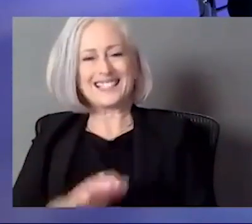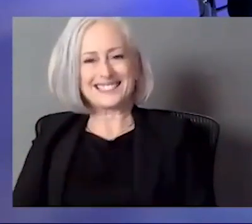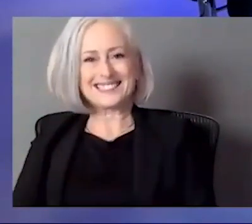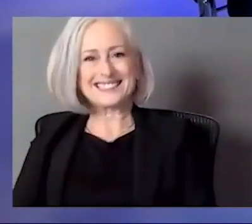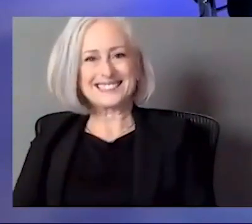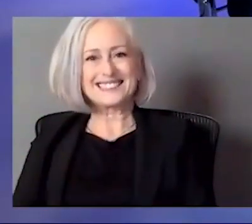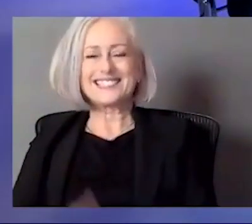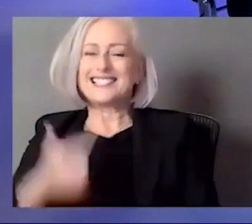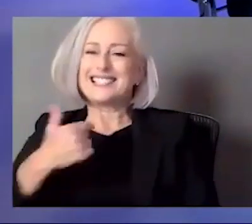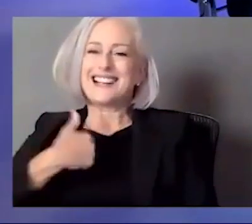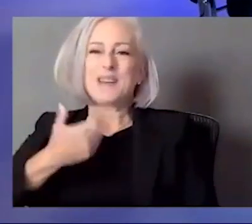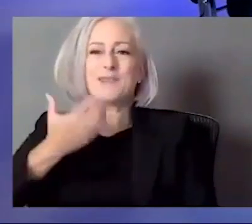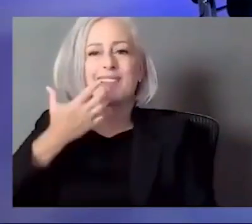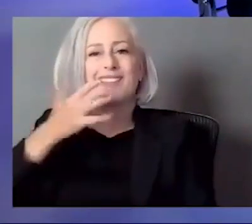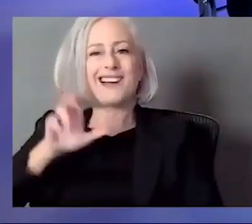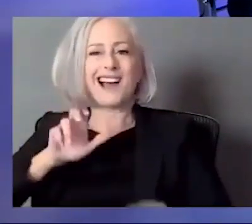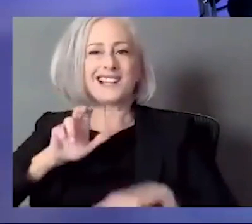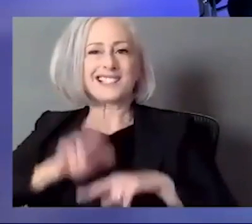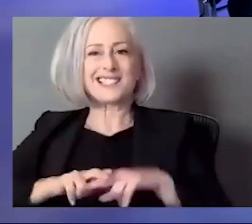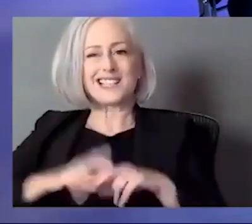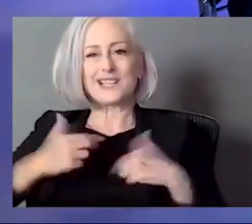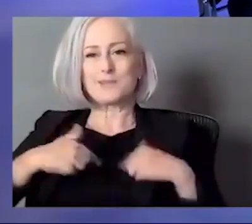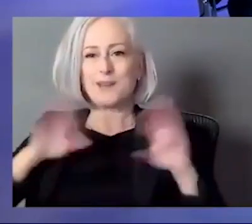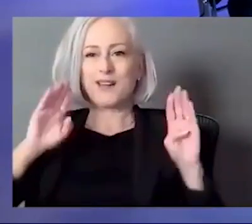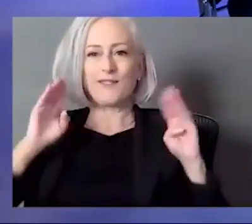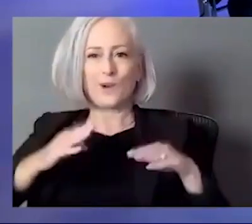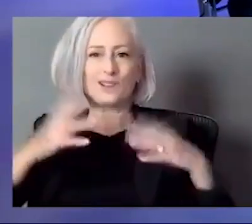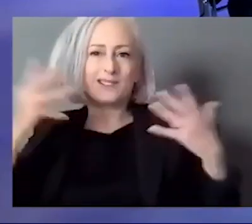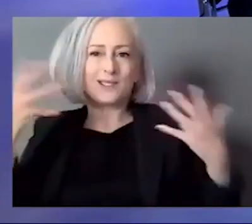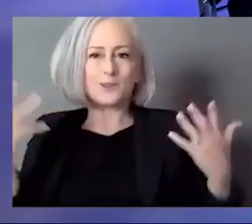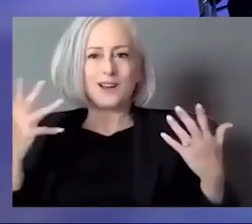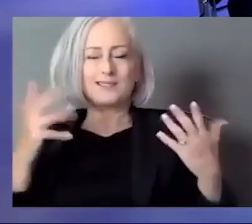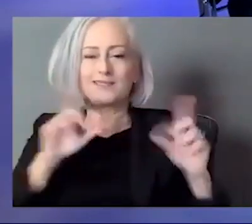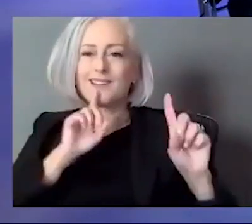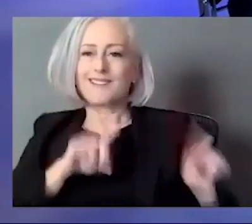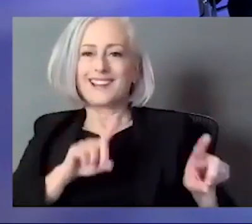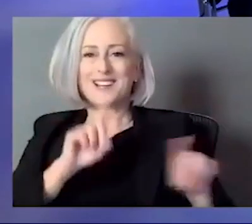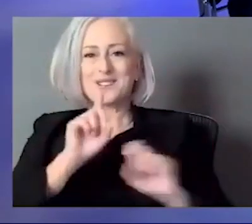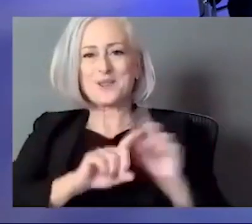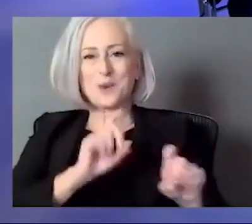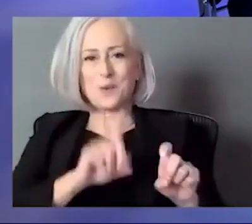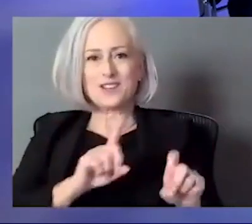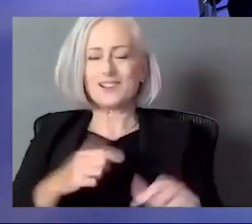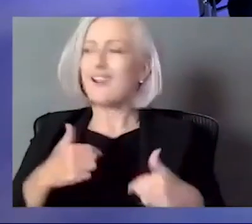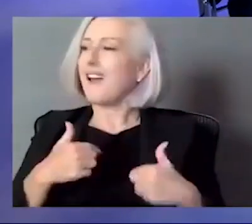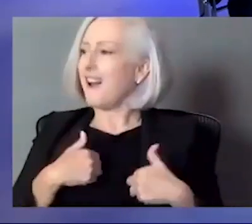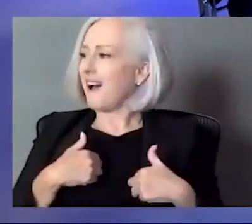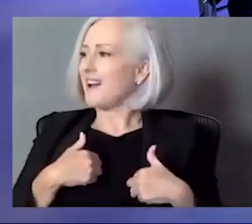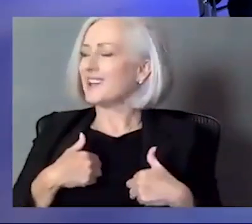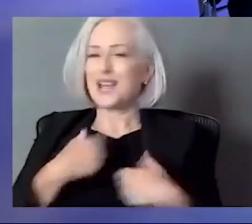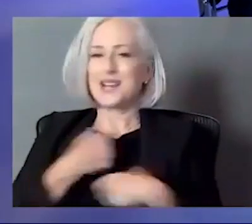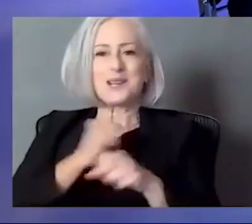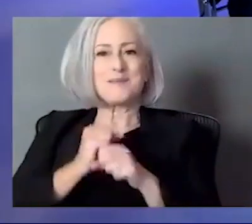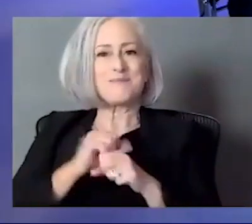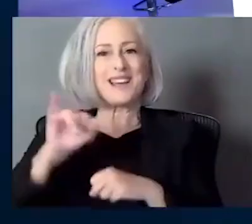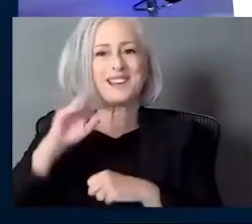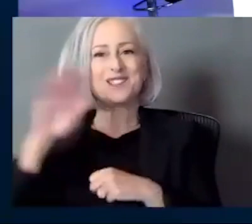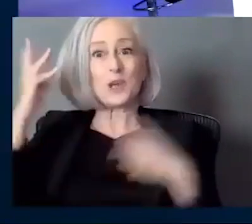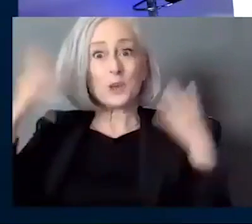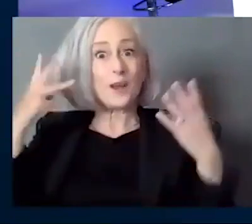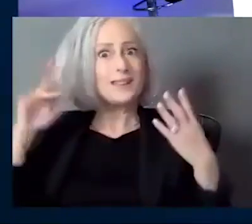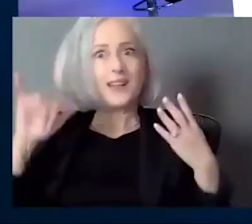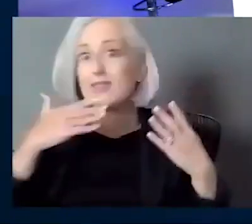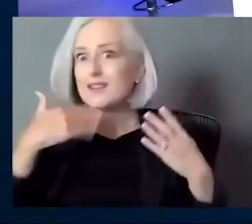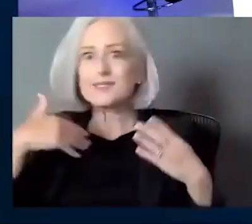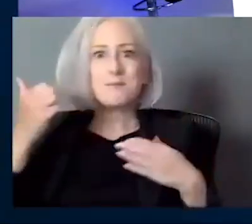just have one thing to focus on. Answer the questions. It's kind I of love cool, it. and I can still riff, and I can still be spontaneous and Right. drive Jill crazy, which is the best part of the show to me. That's kind of